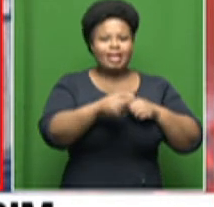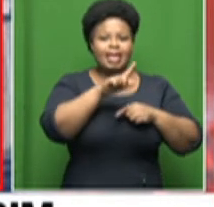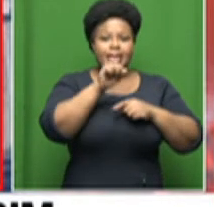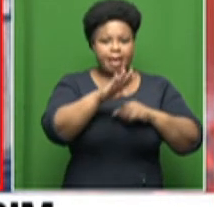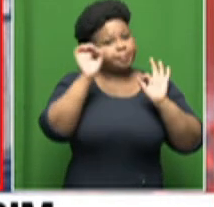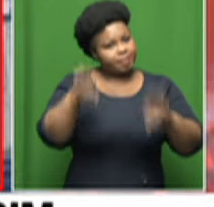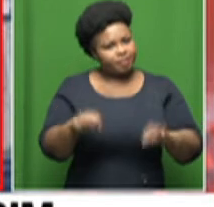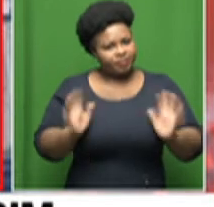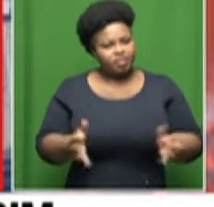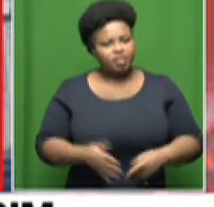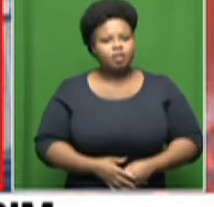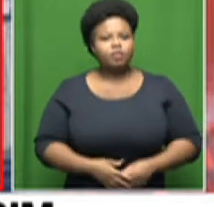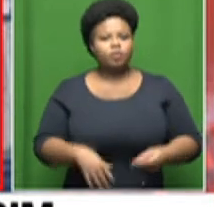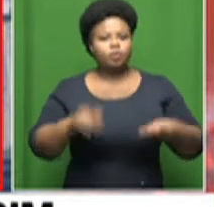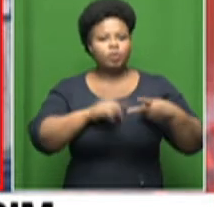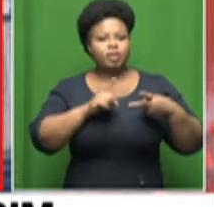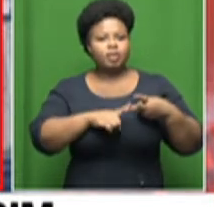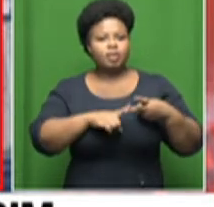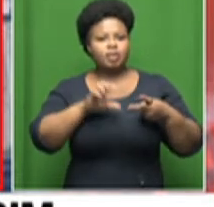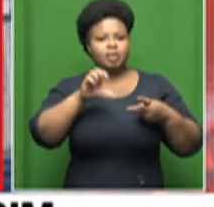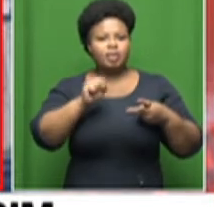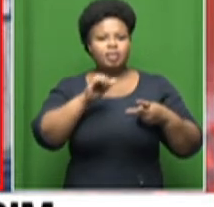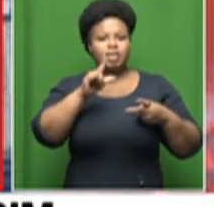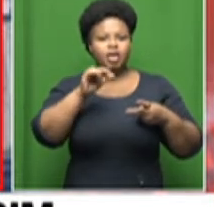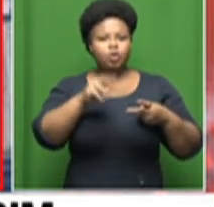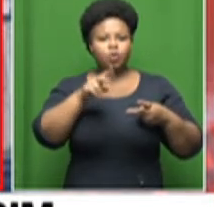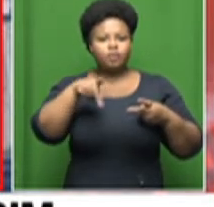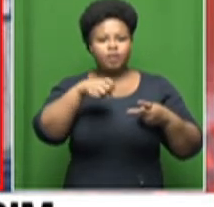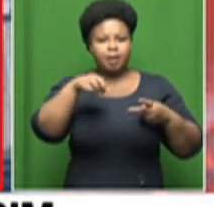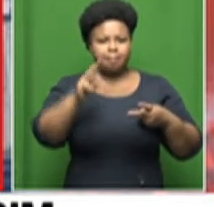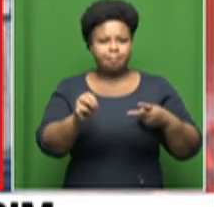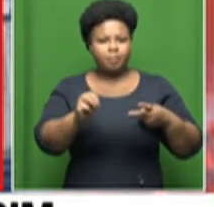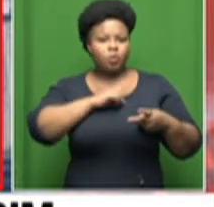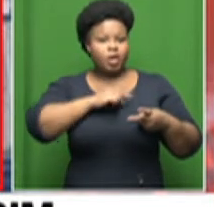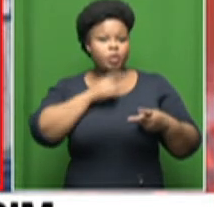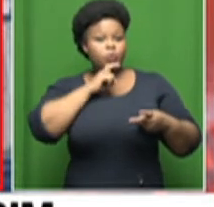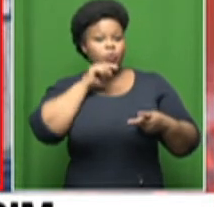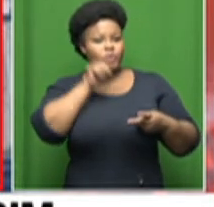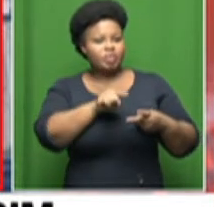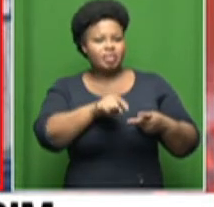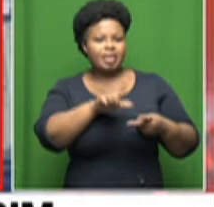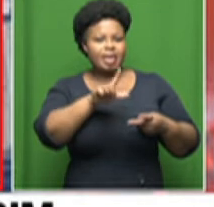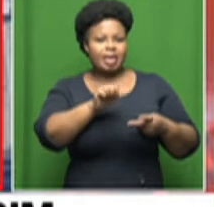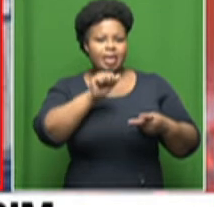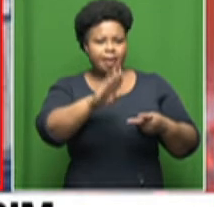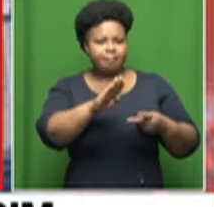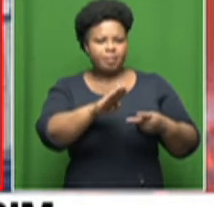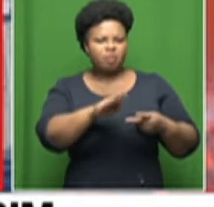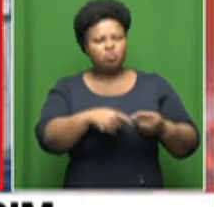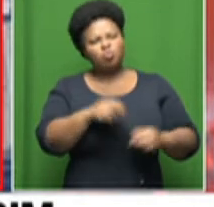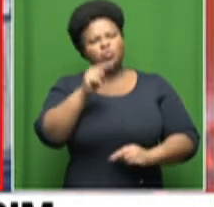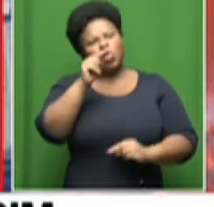Sinopharm, their assessment shows that they use a live virus lab assay, and they show a small